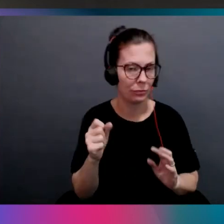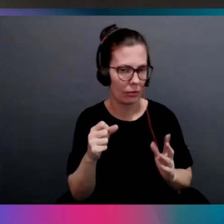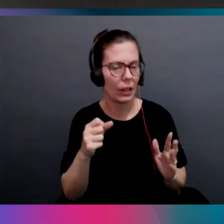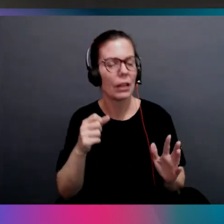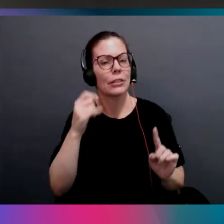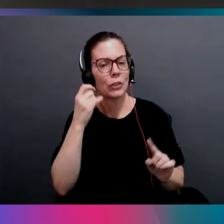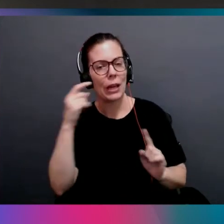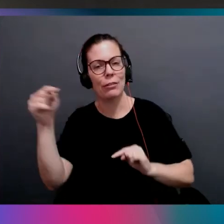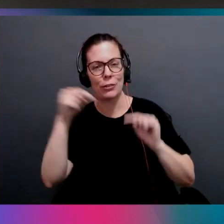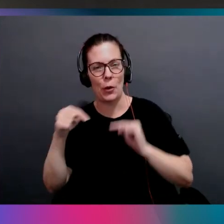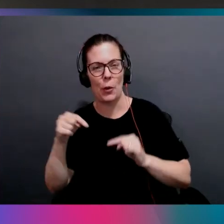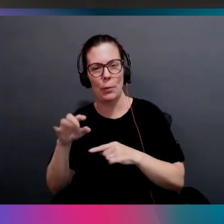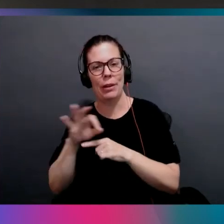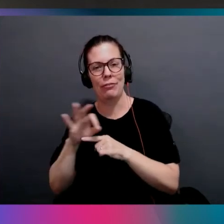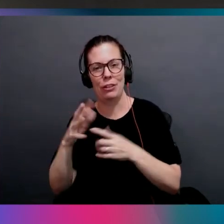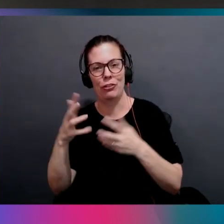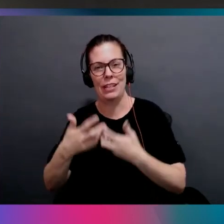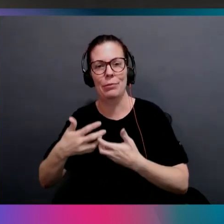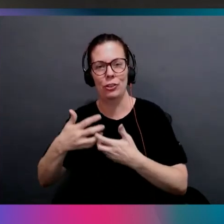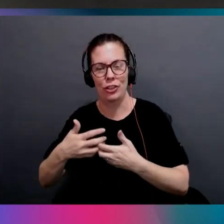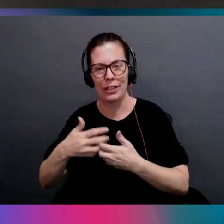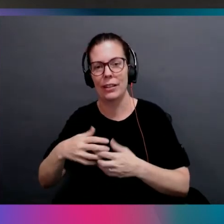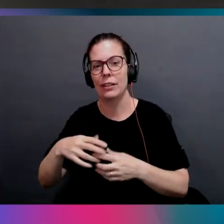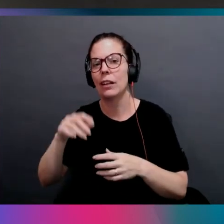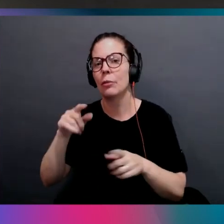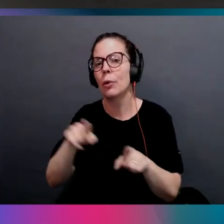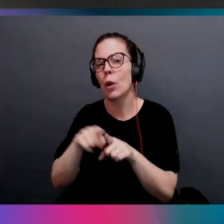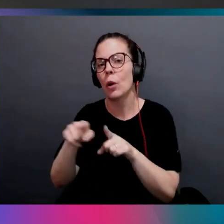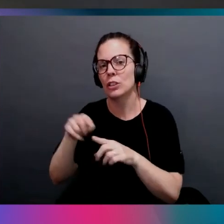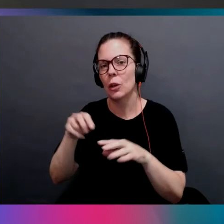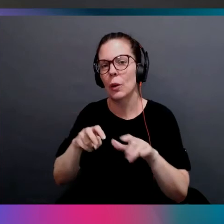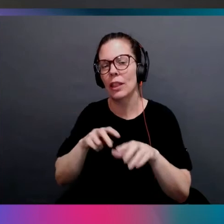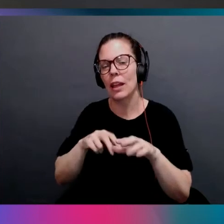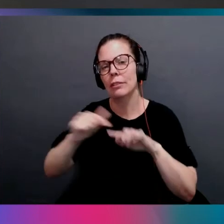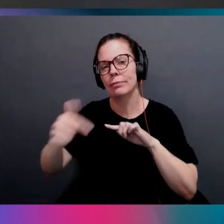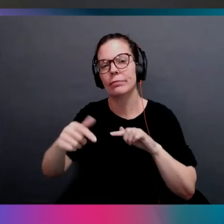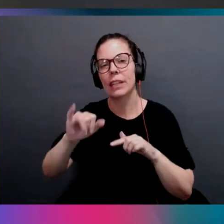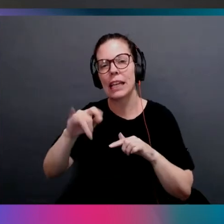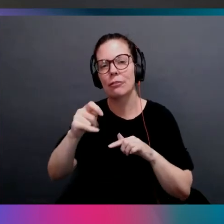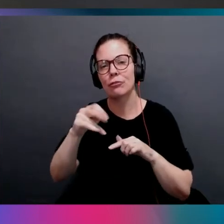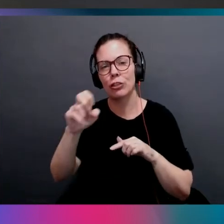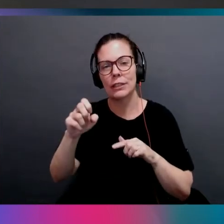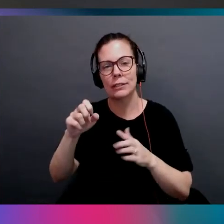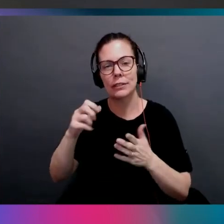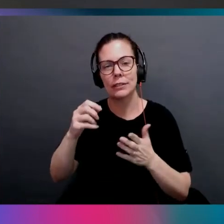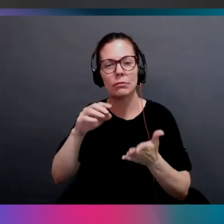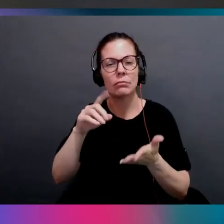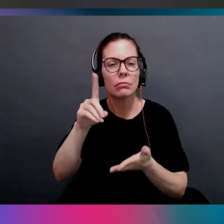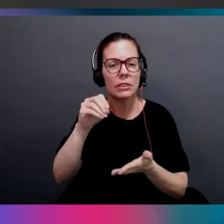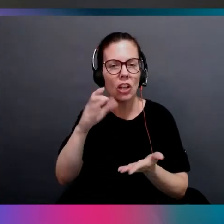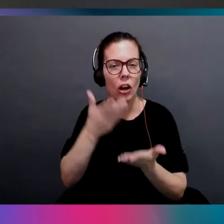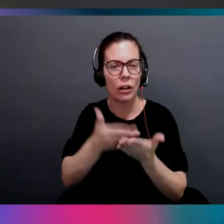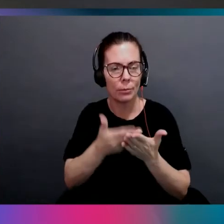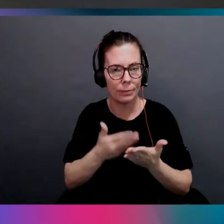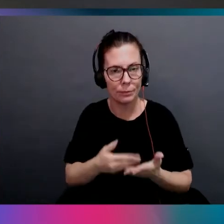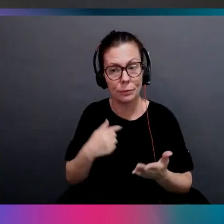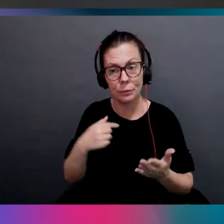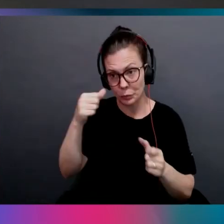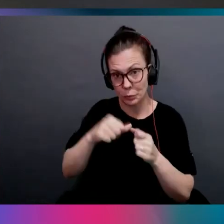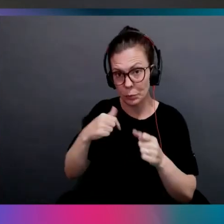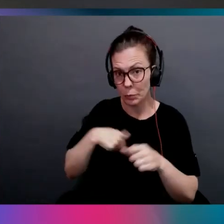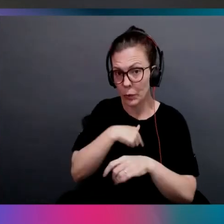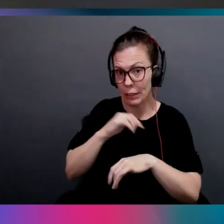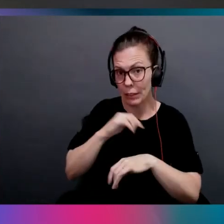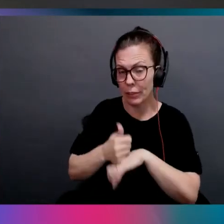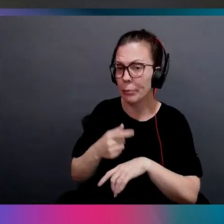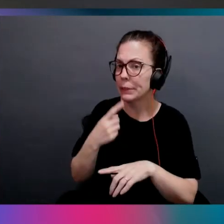the factorization machine and the inference, back to the documentation on this, remember we had the inference formats. So it says what